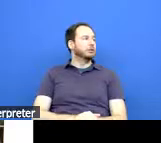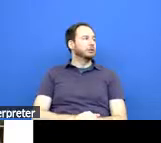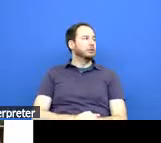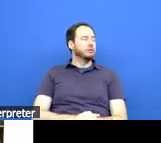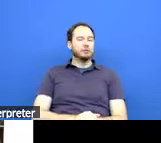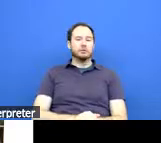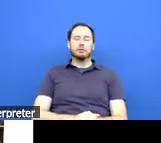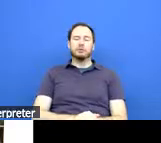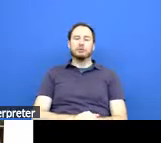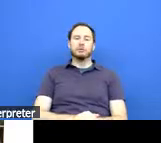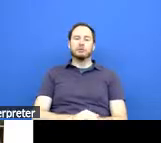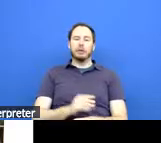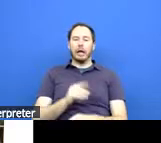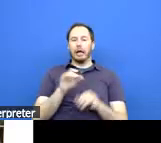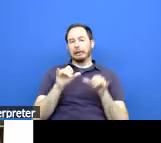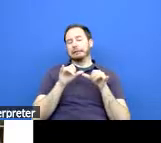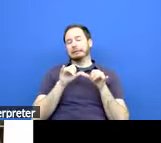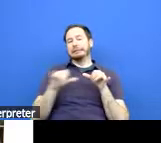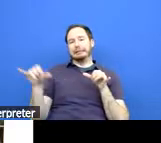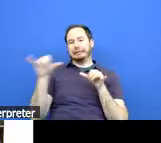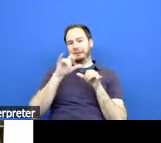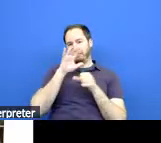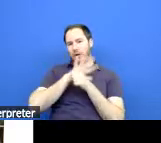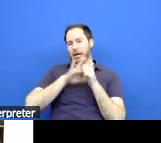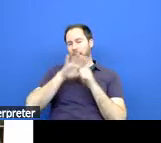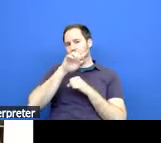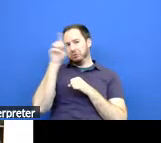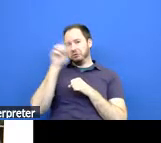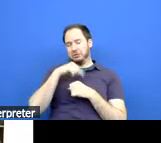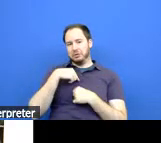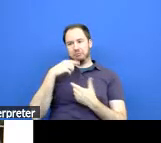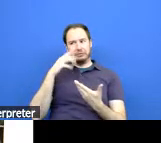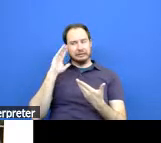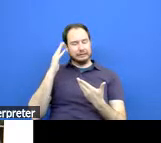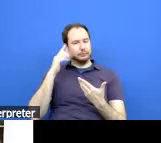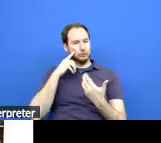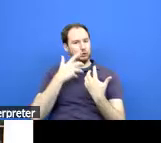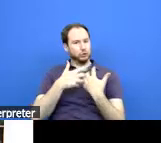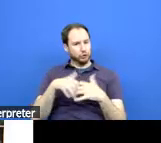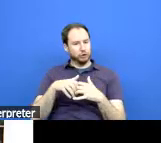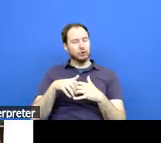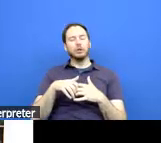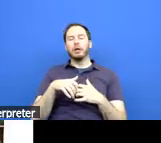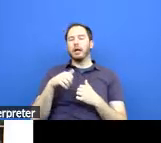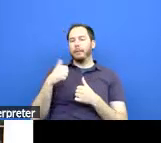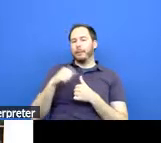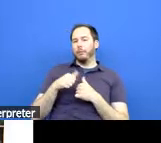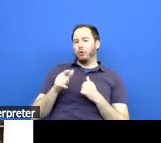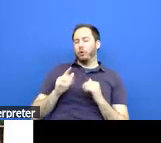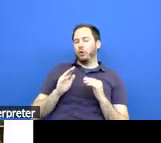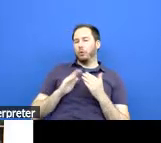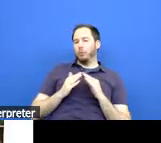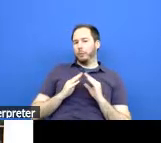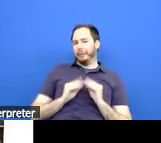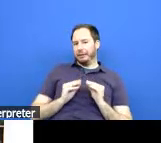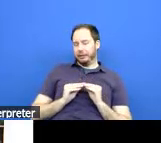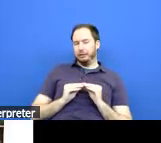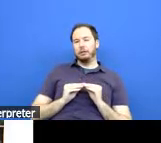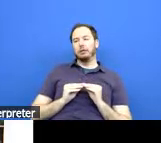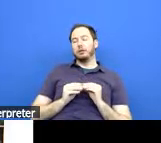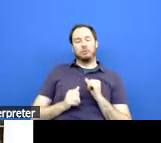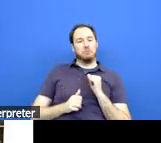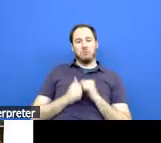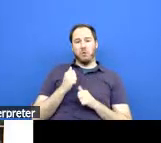From a consistency standpoint, it's pretty good. I will also echo the same concerns that were raised during the community. Most